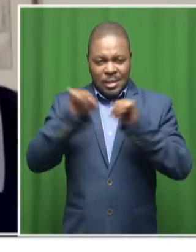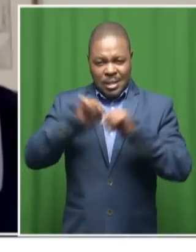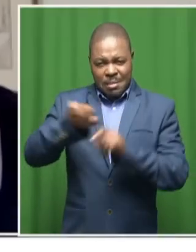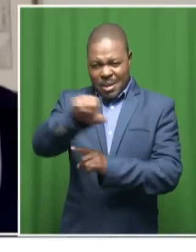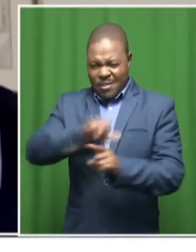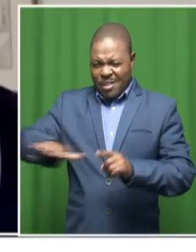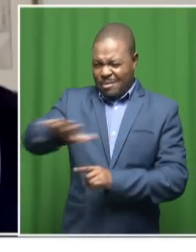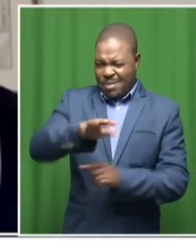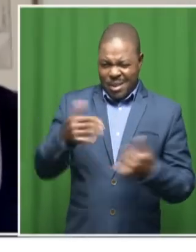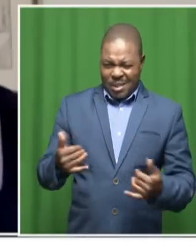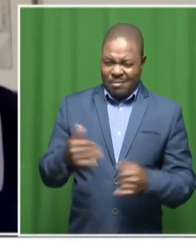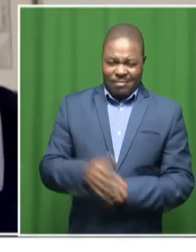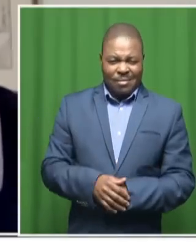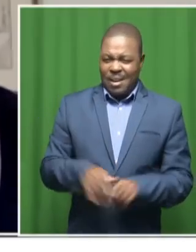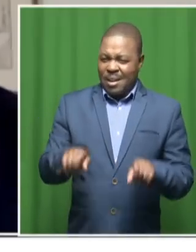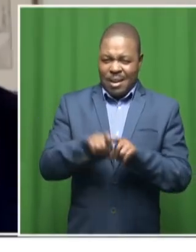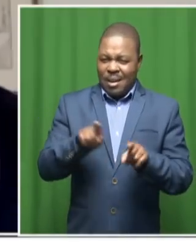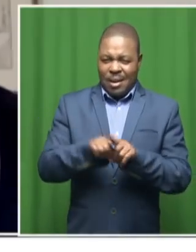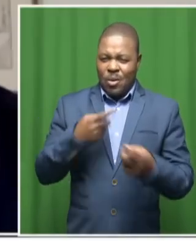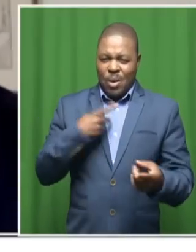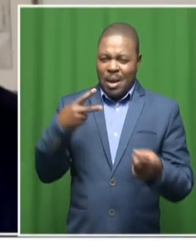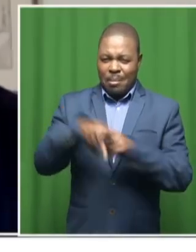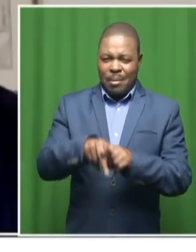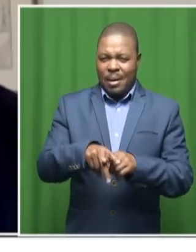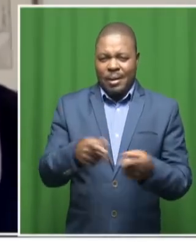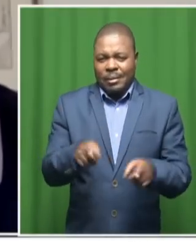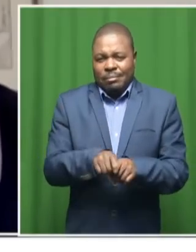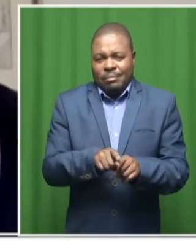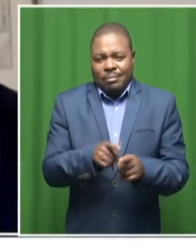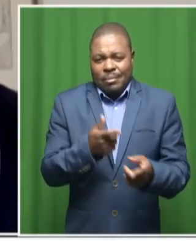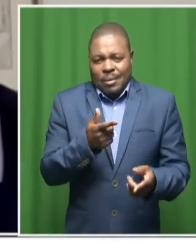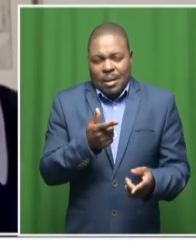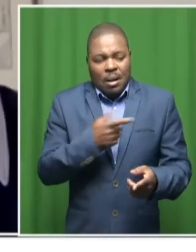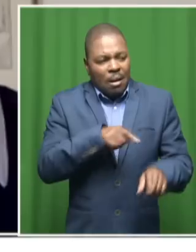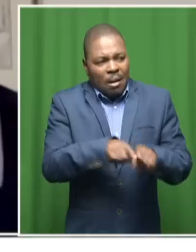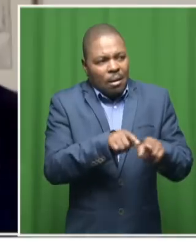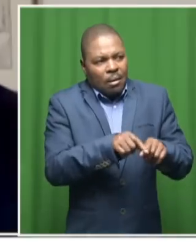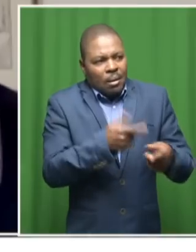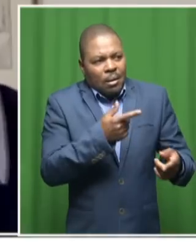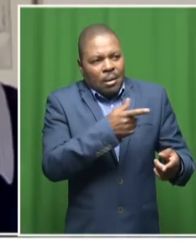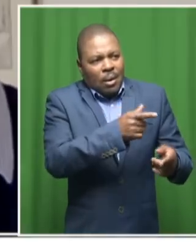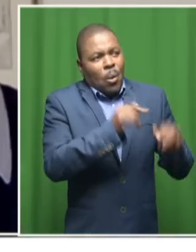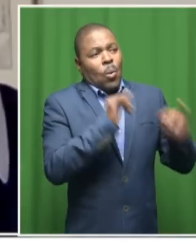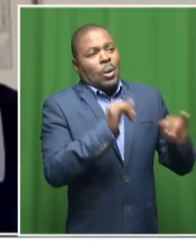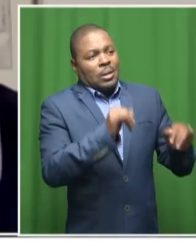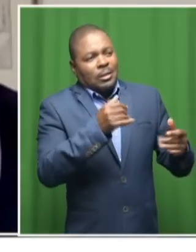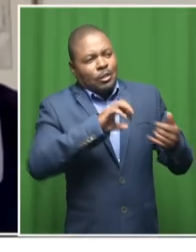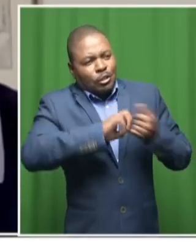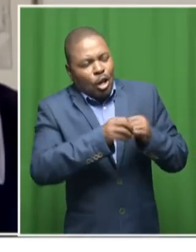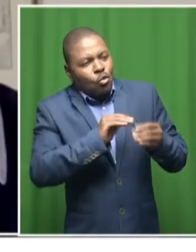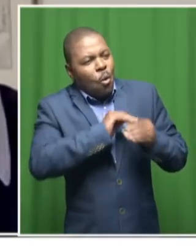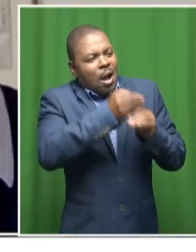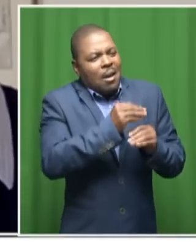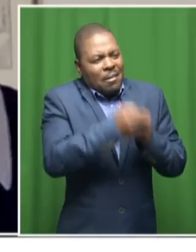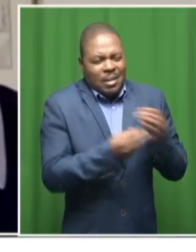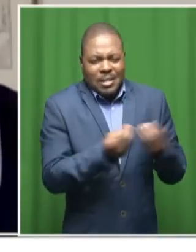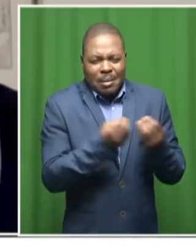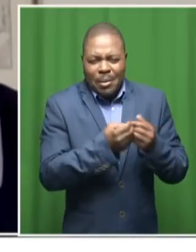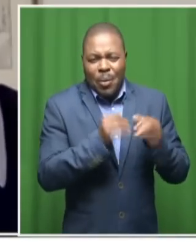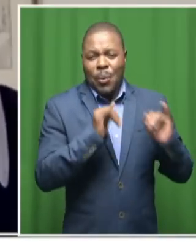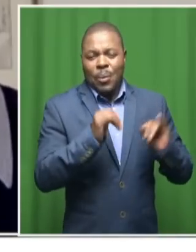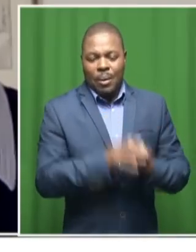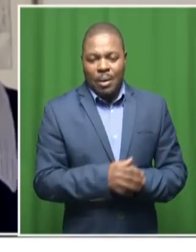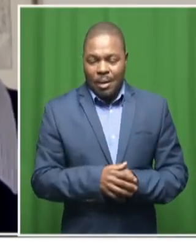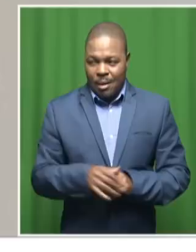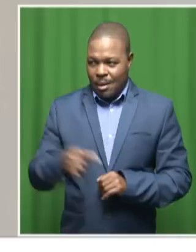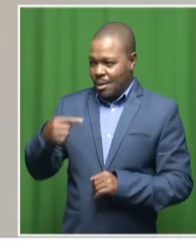like, applying a piece of Band-Aid over a gaping wound. Well, I think we will have to disagree on